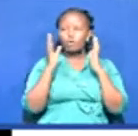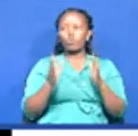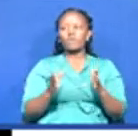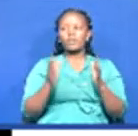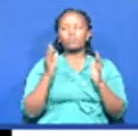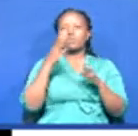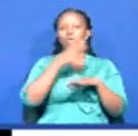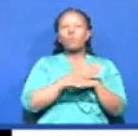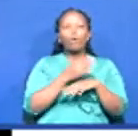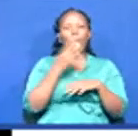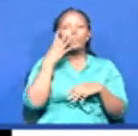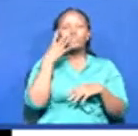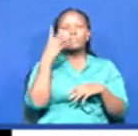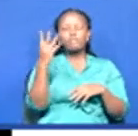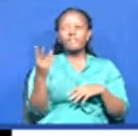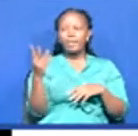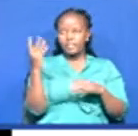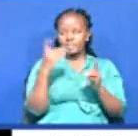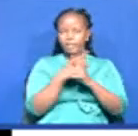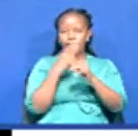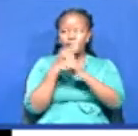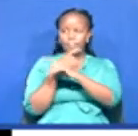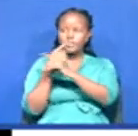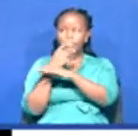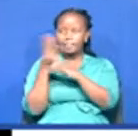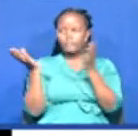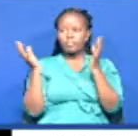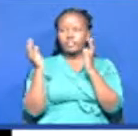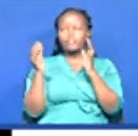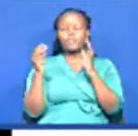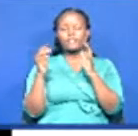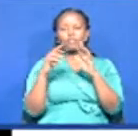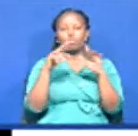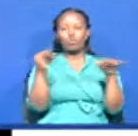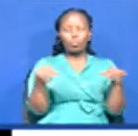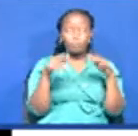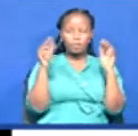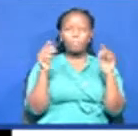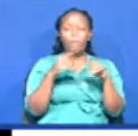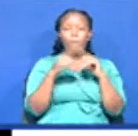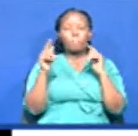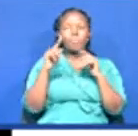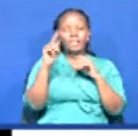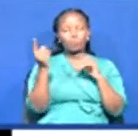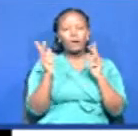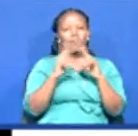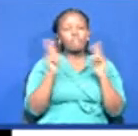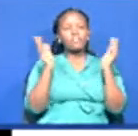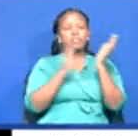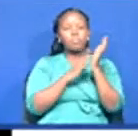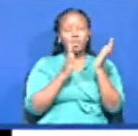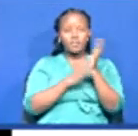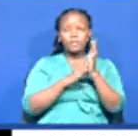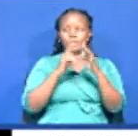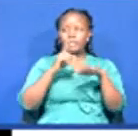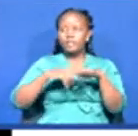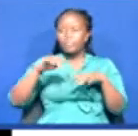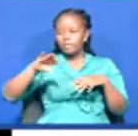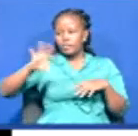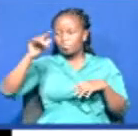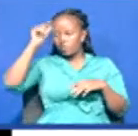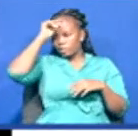400 of them, in different rooms, but one very, very remarkable, where the county government officers